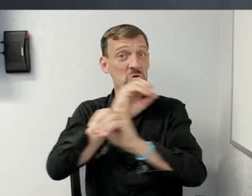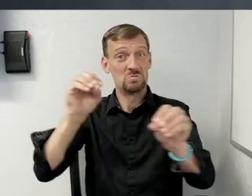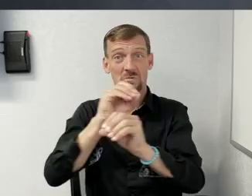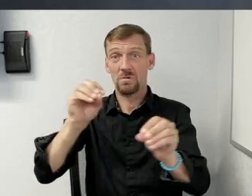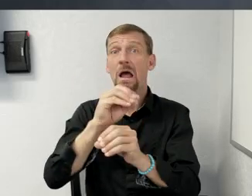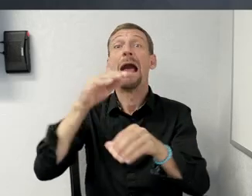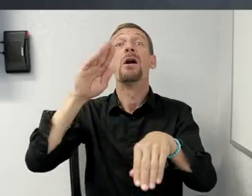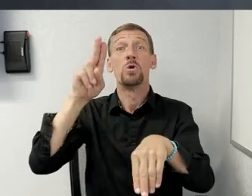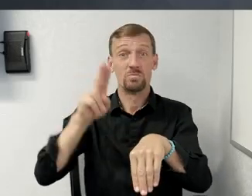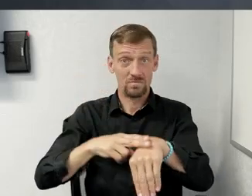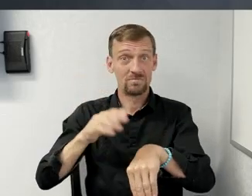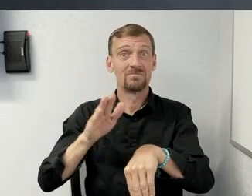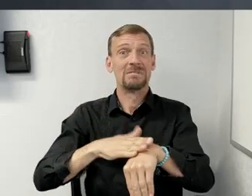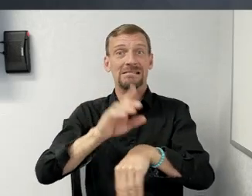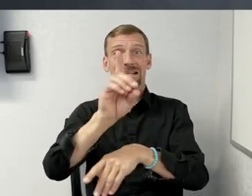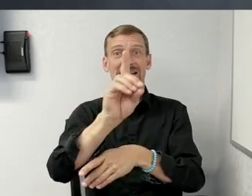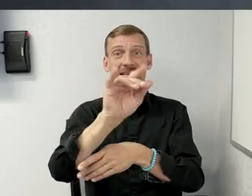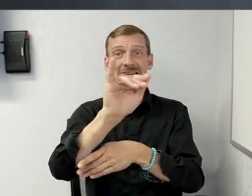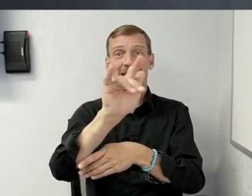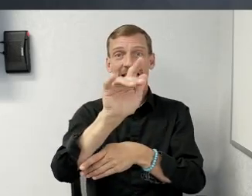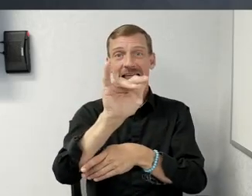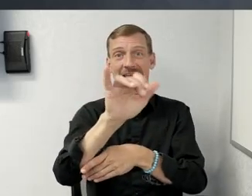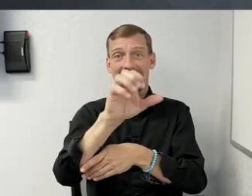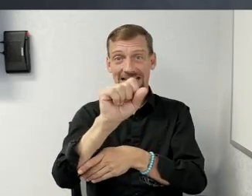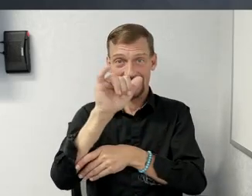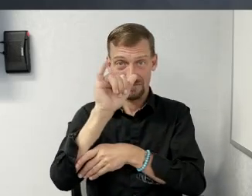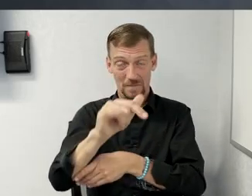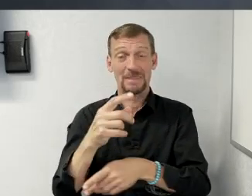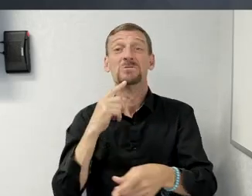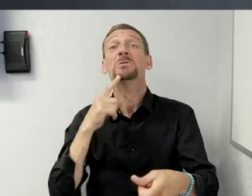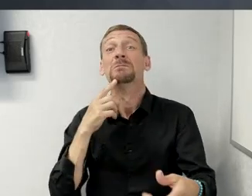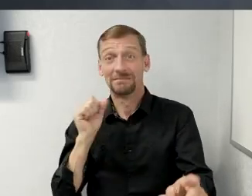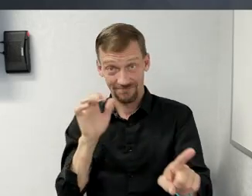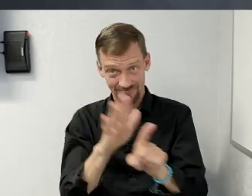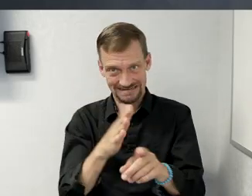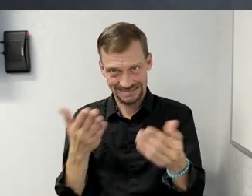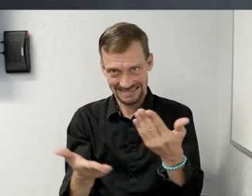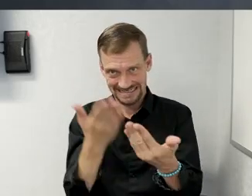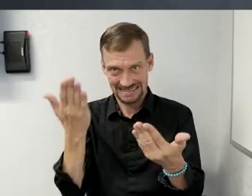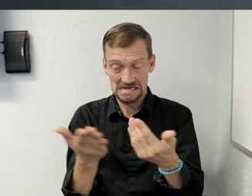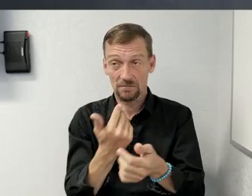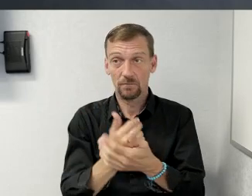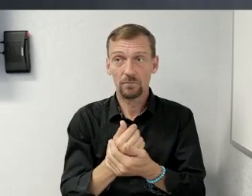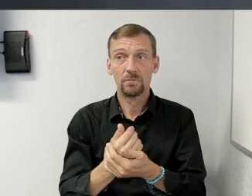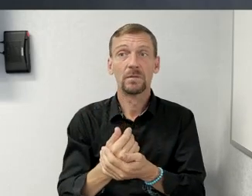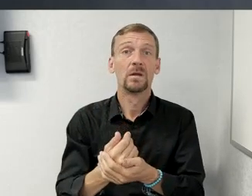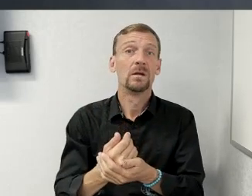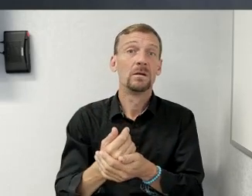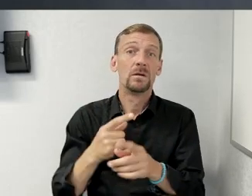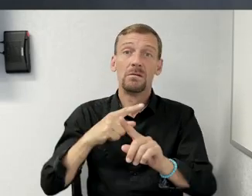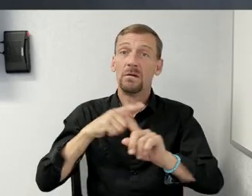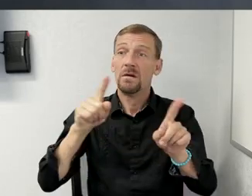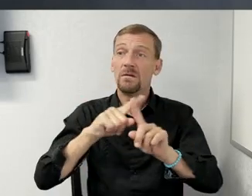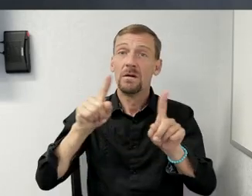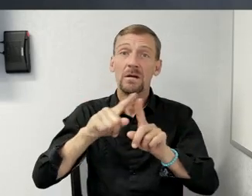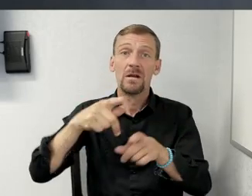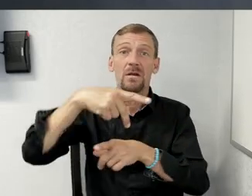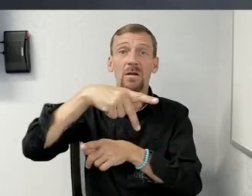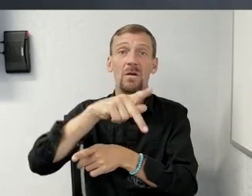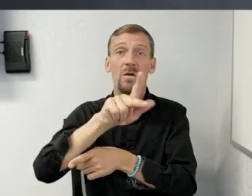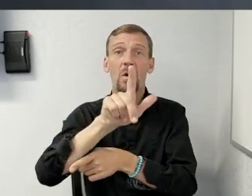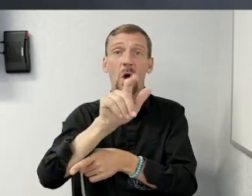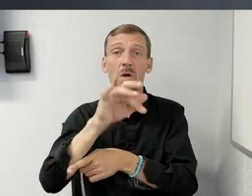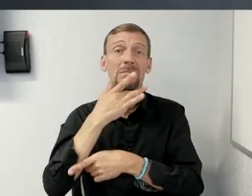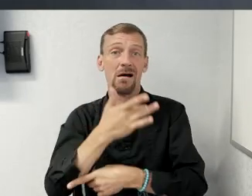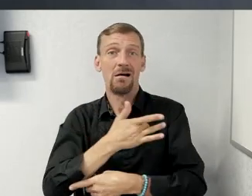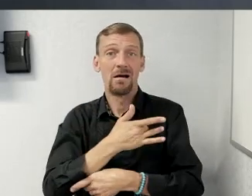dialysis, usually 3 days a week. Coronary artery disease, chronic obstructive pulmonary